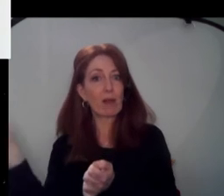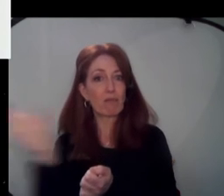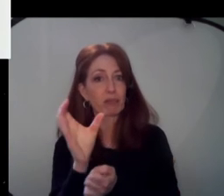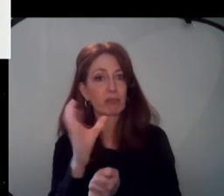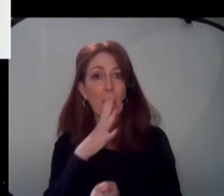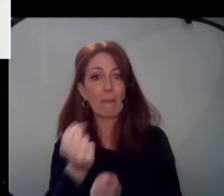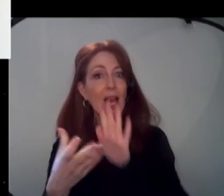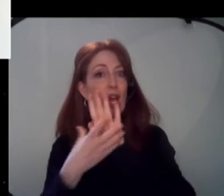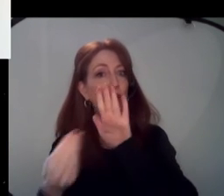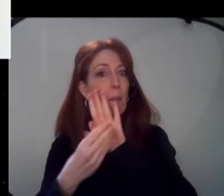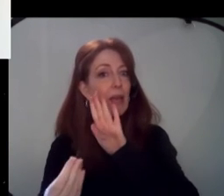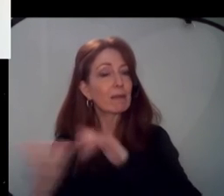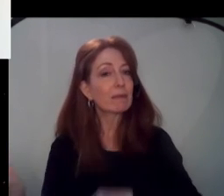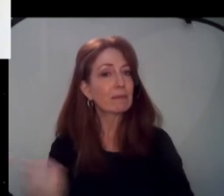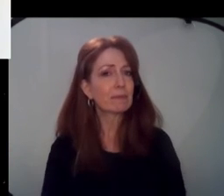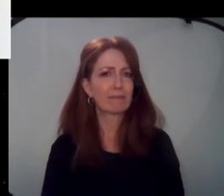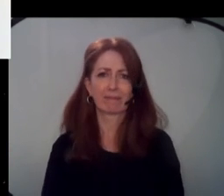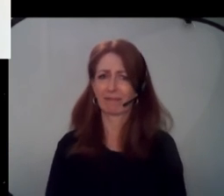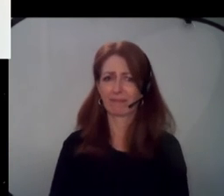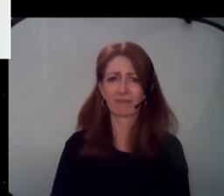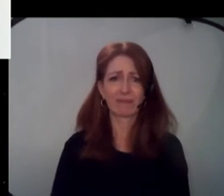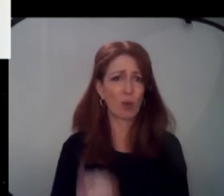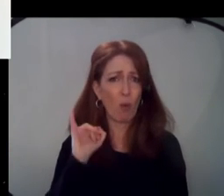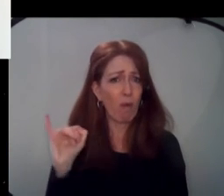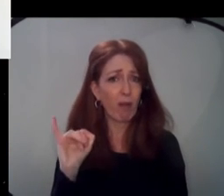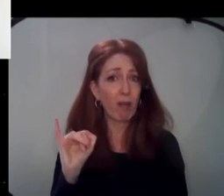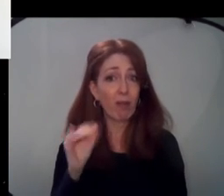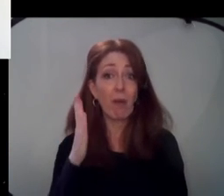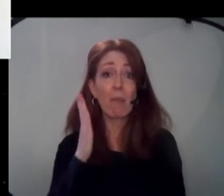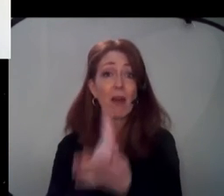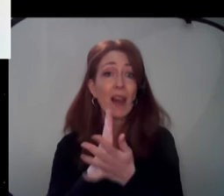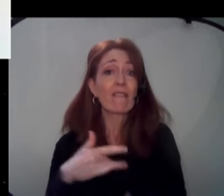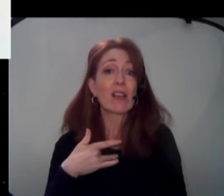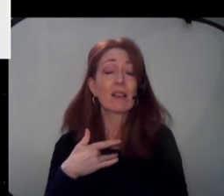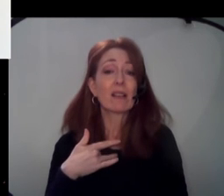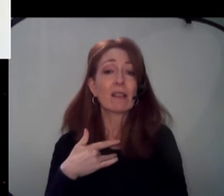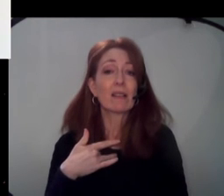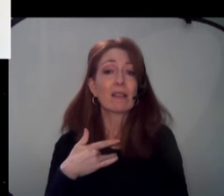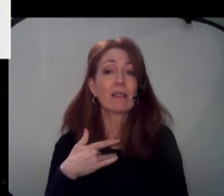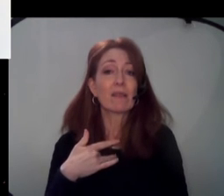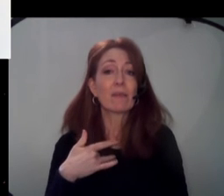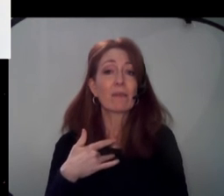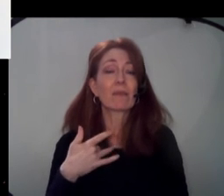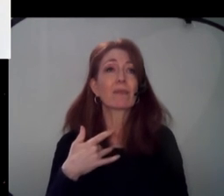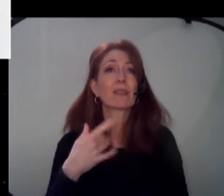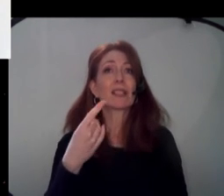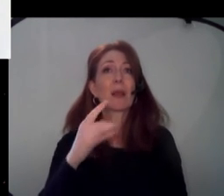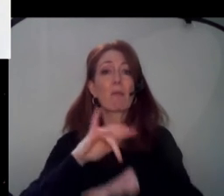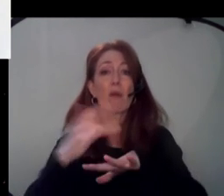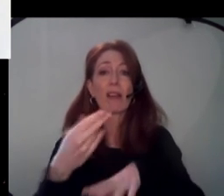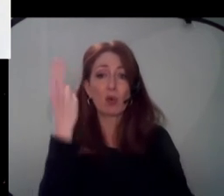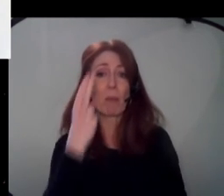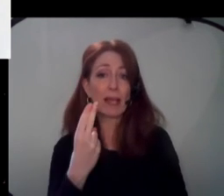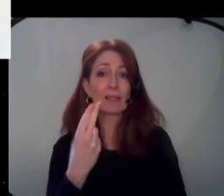But this is the living reality of trying to make a career out of being a professional painter. It isn't always easy.